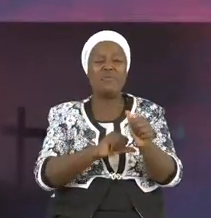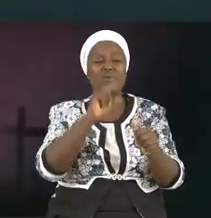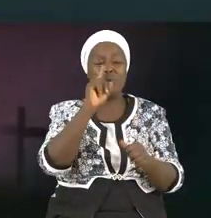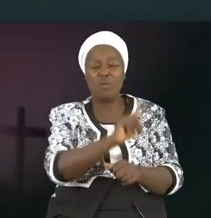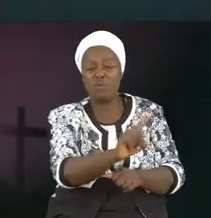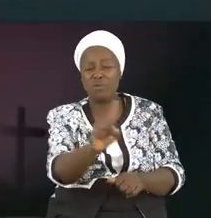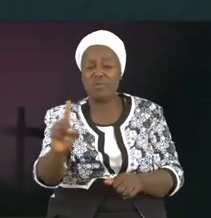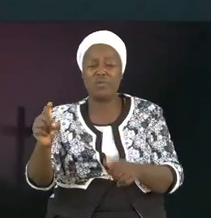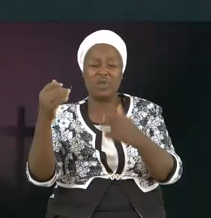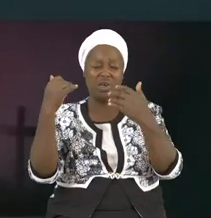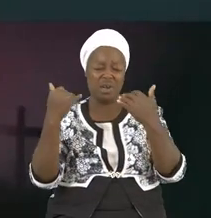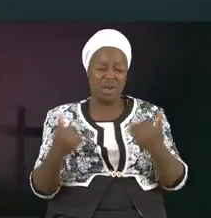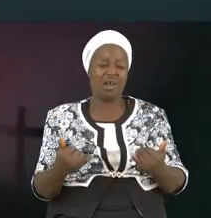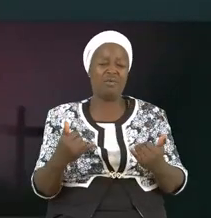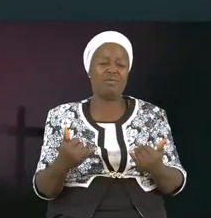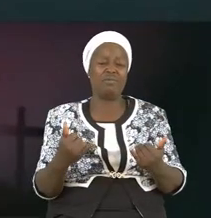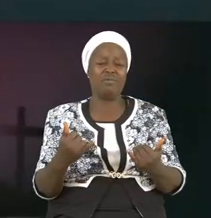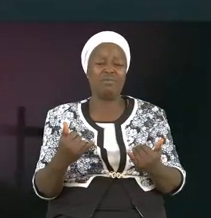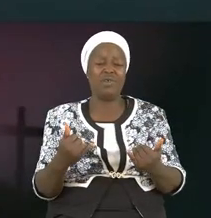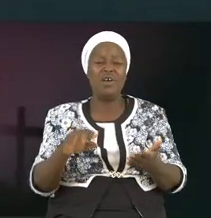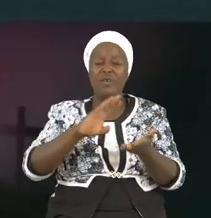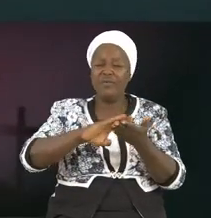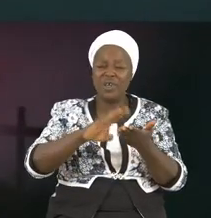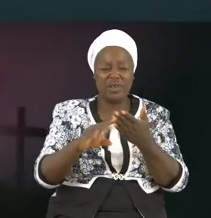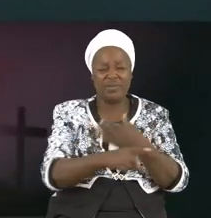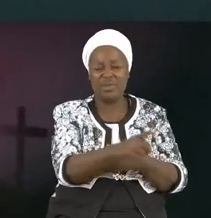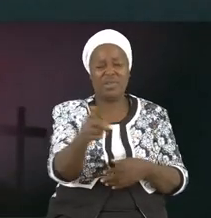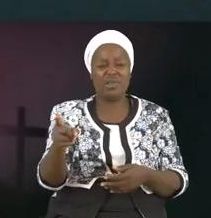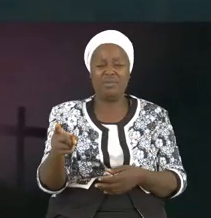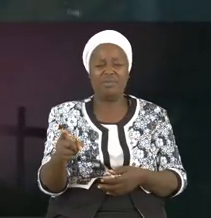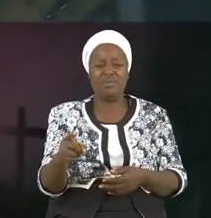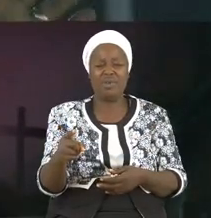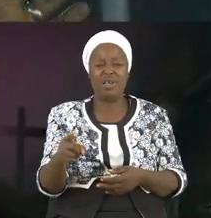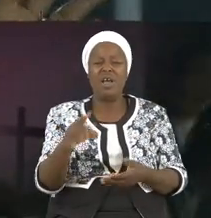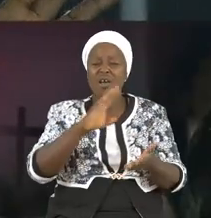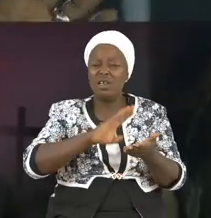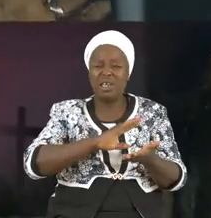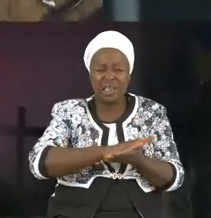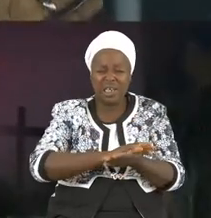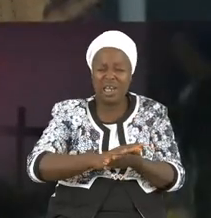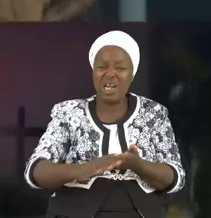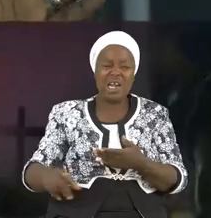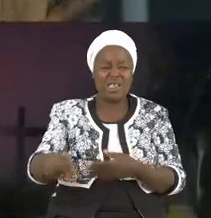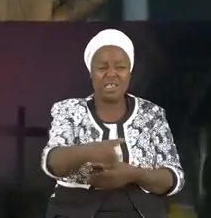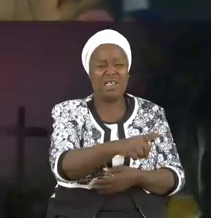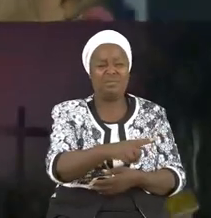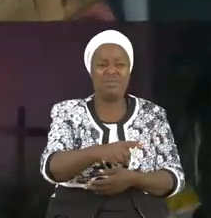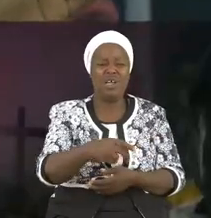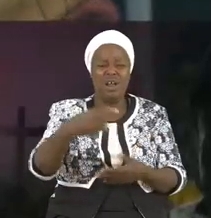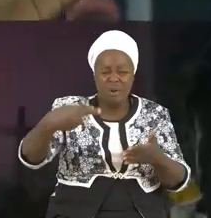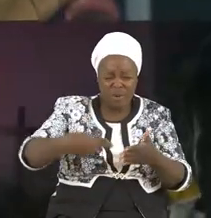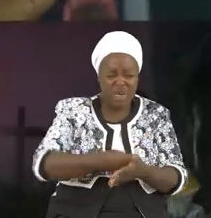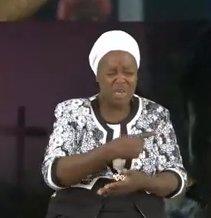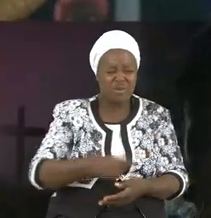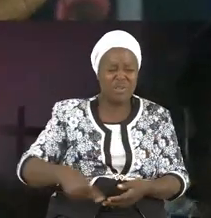now. Forgive them, pardon them, renew their lives, grant